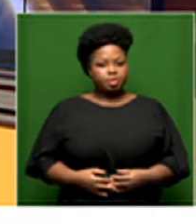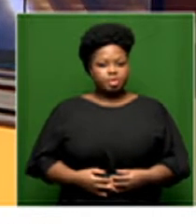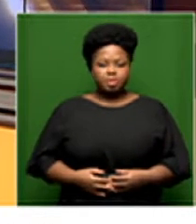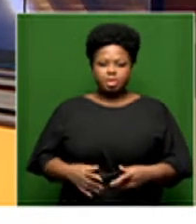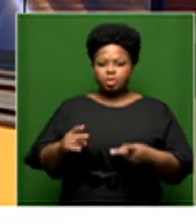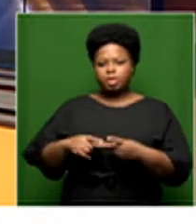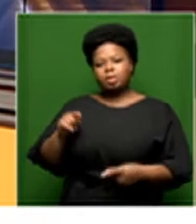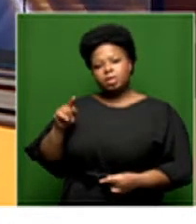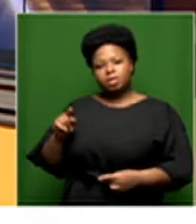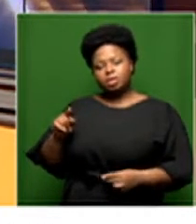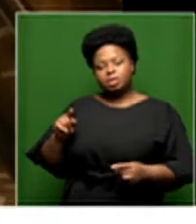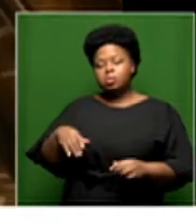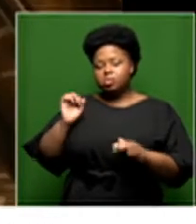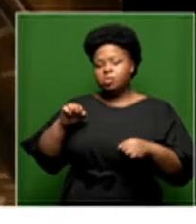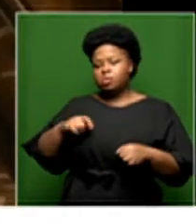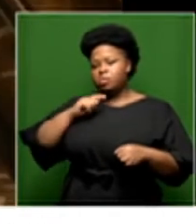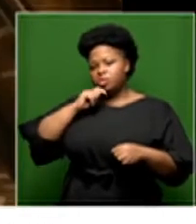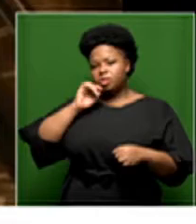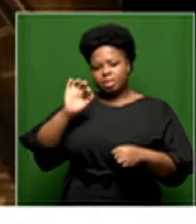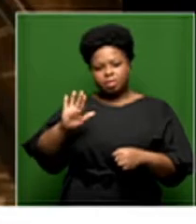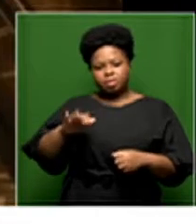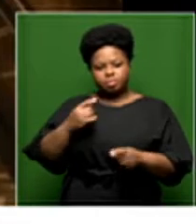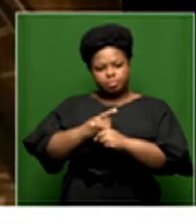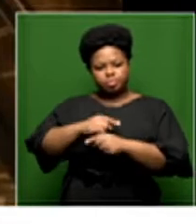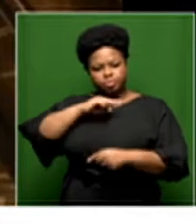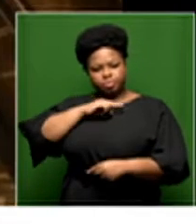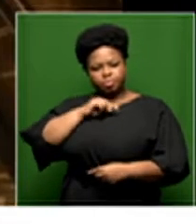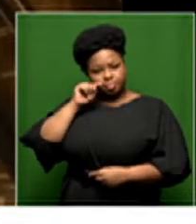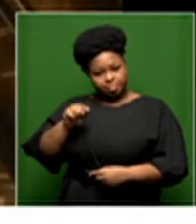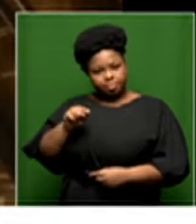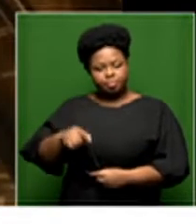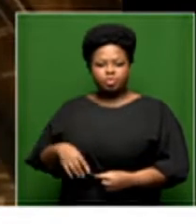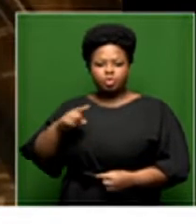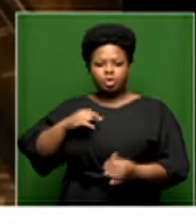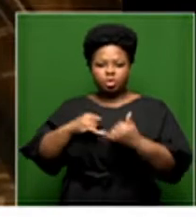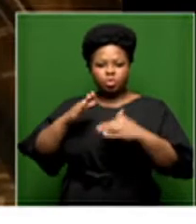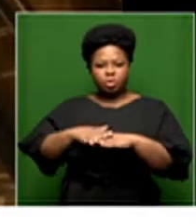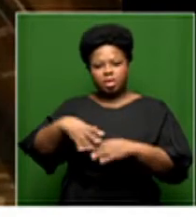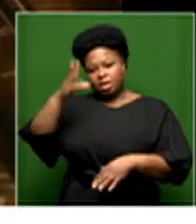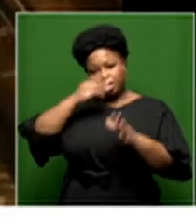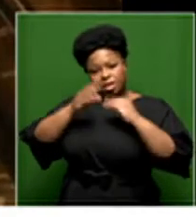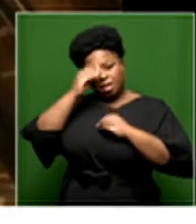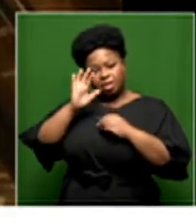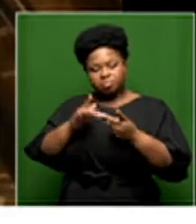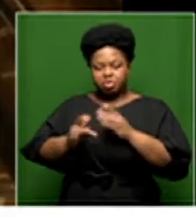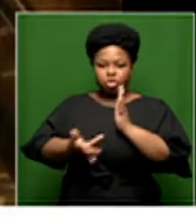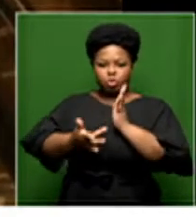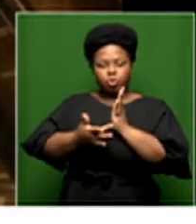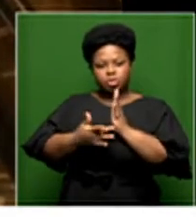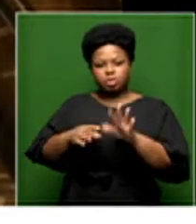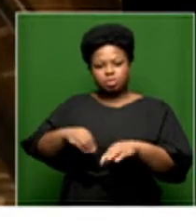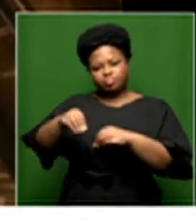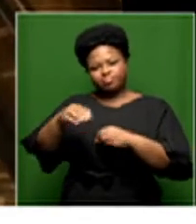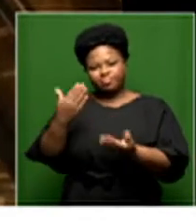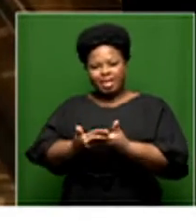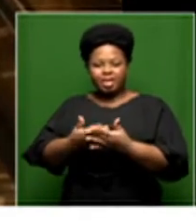Yes, so online learning is effective. For a long time, it's been this debate: is online learning or is technology ever going to